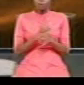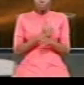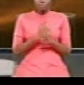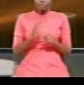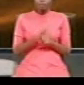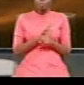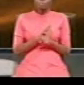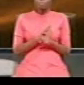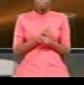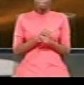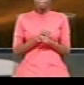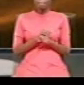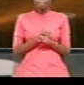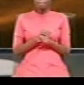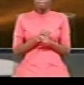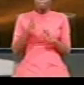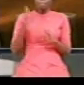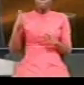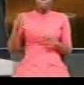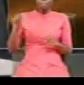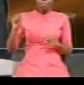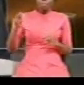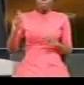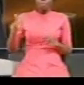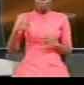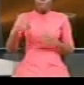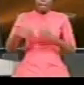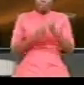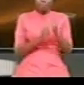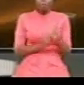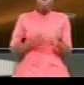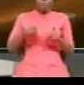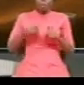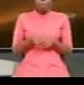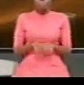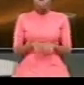dutiful. Paul the Apostle also